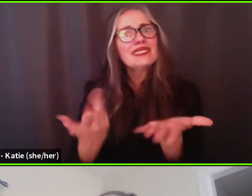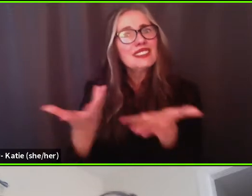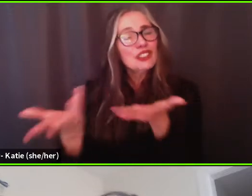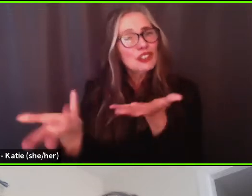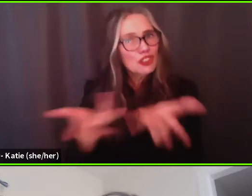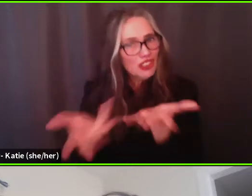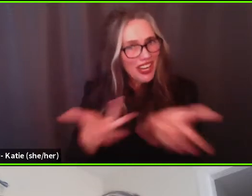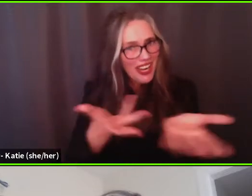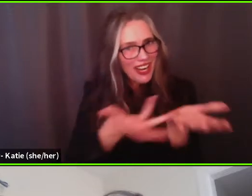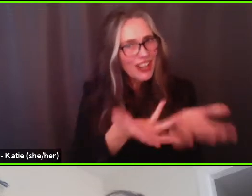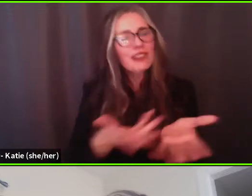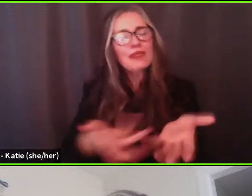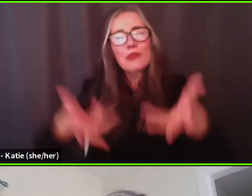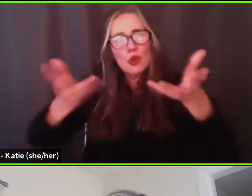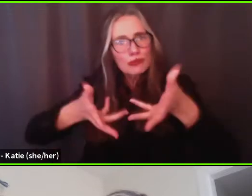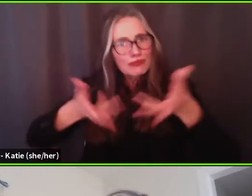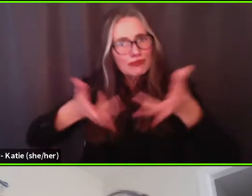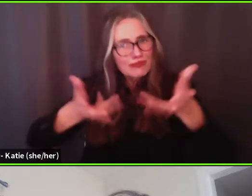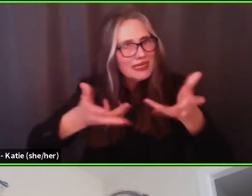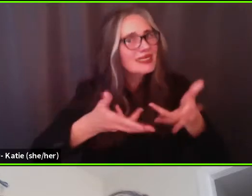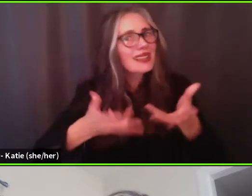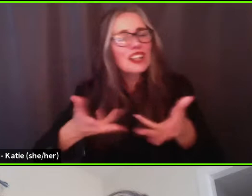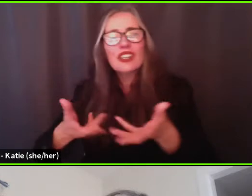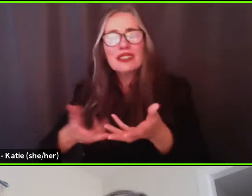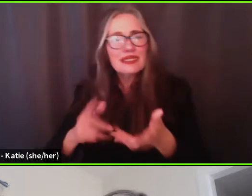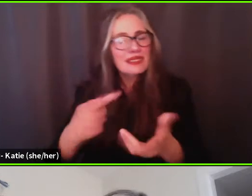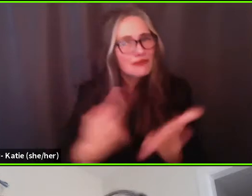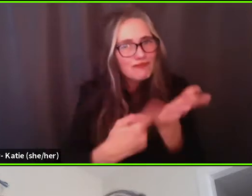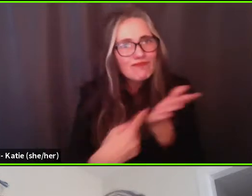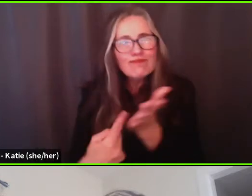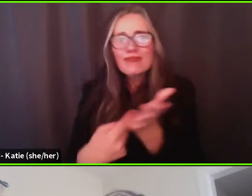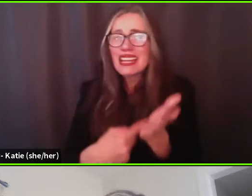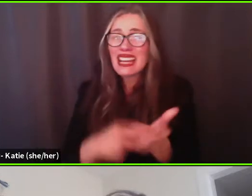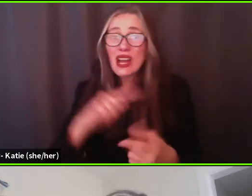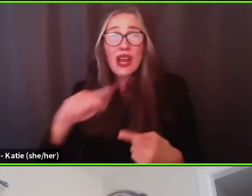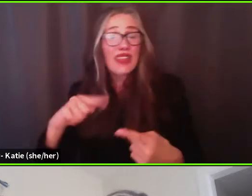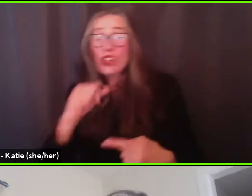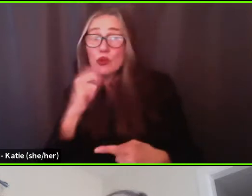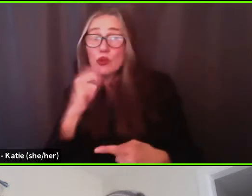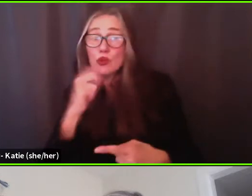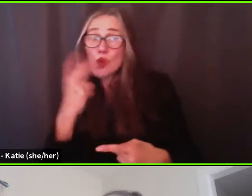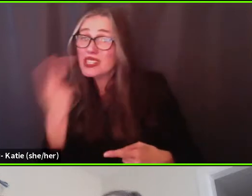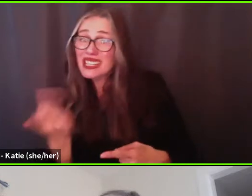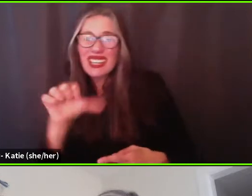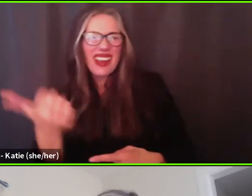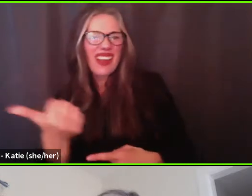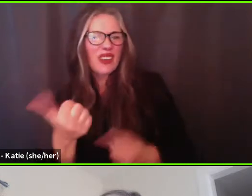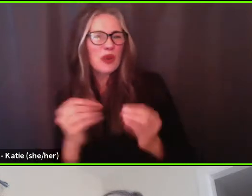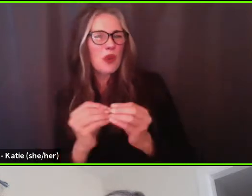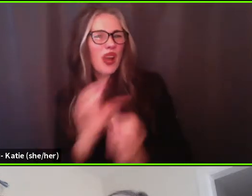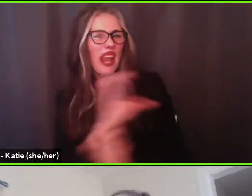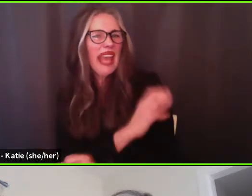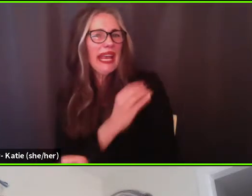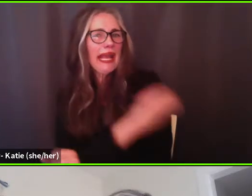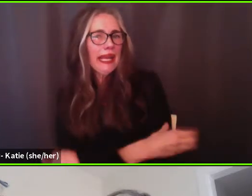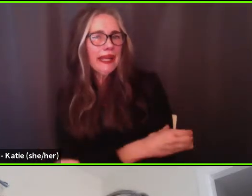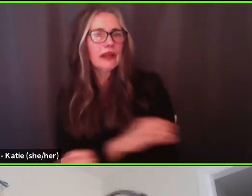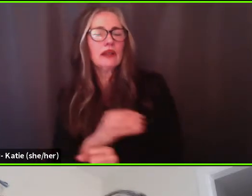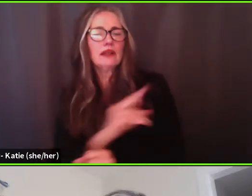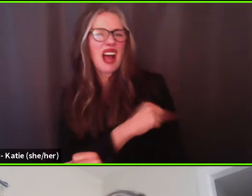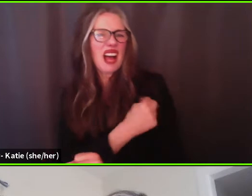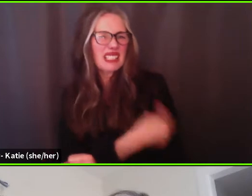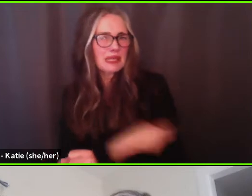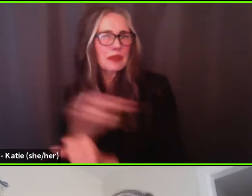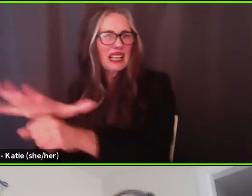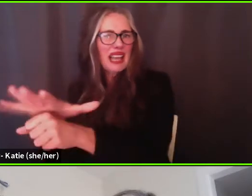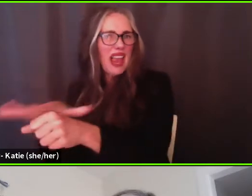necessarily be happening in more clinically focused spaces and thinking about ways in which to do that to bring these conversations to those